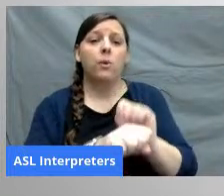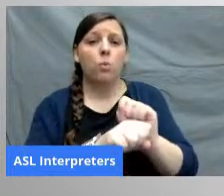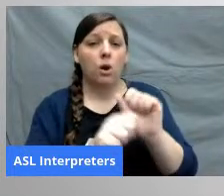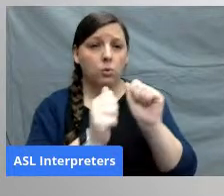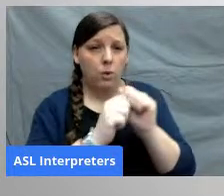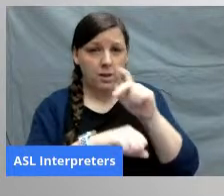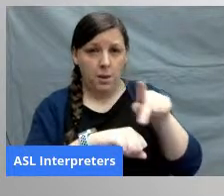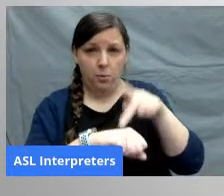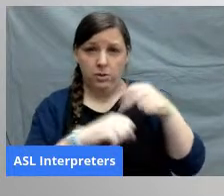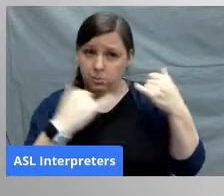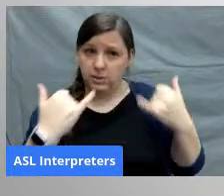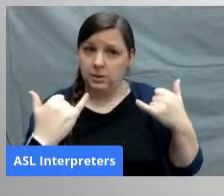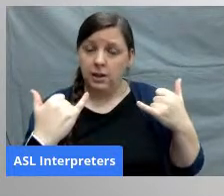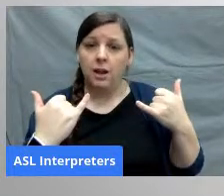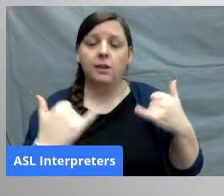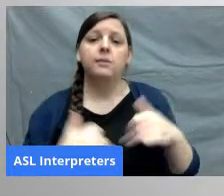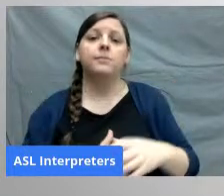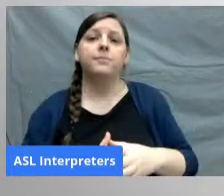today, and